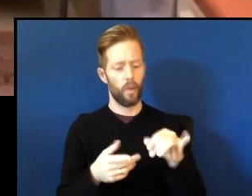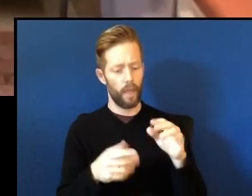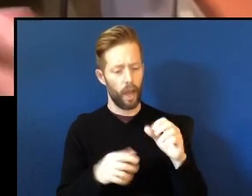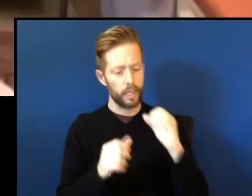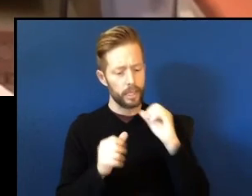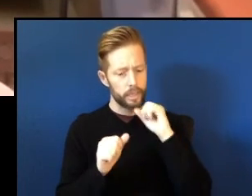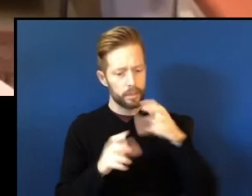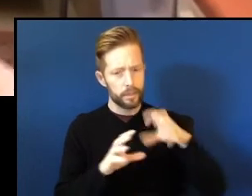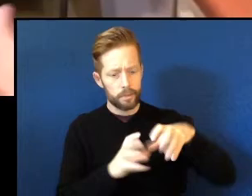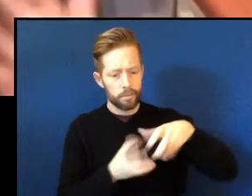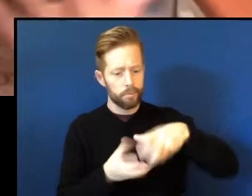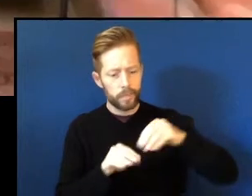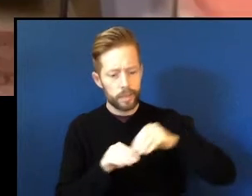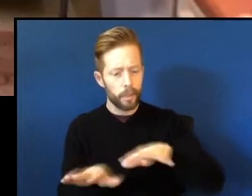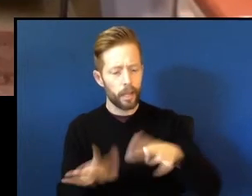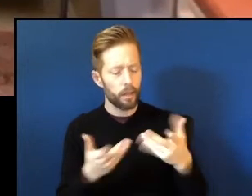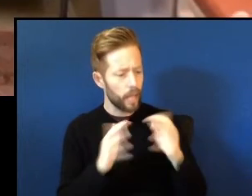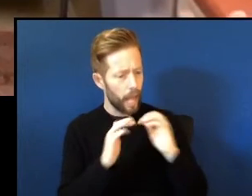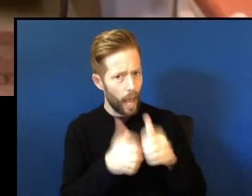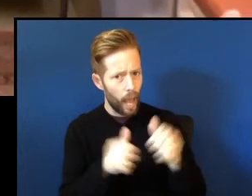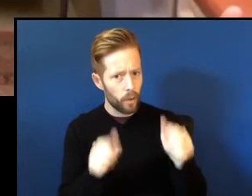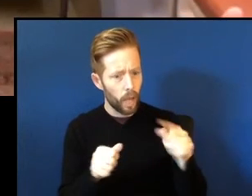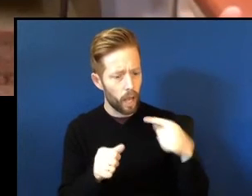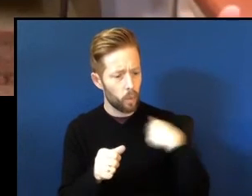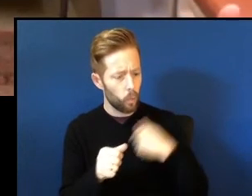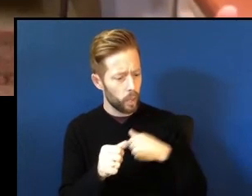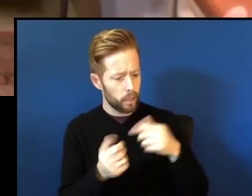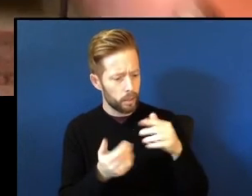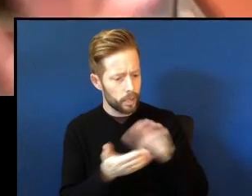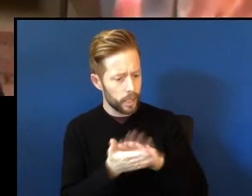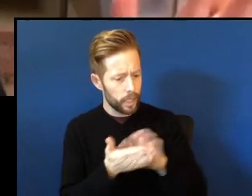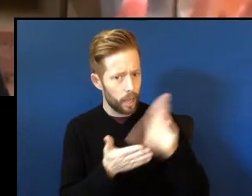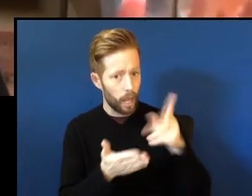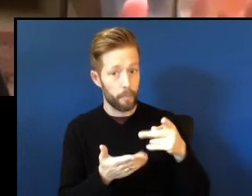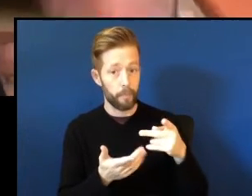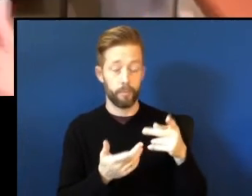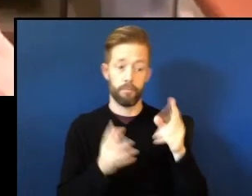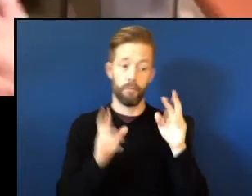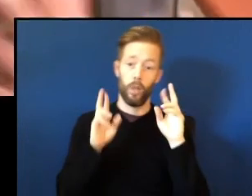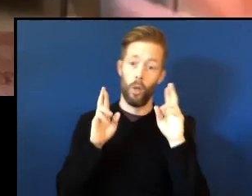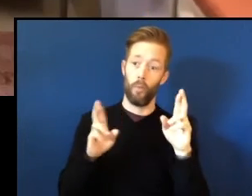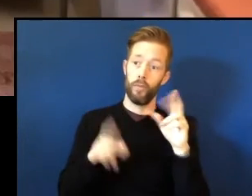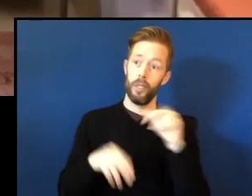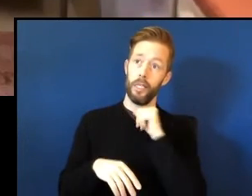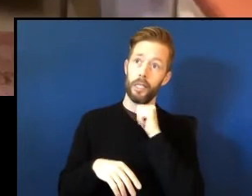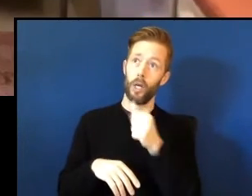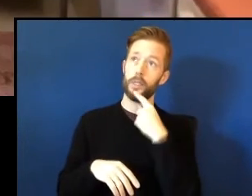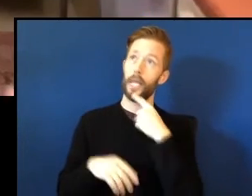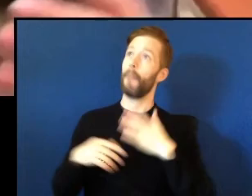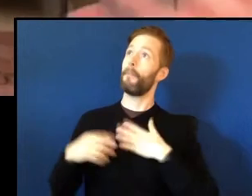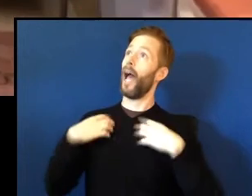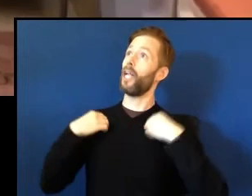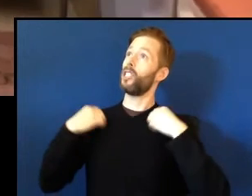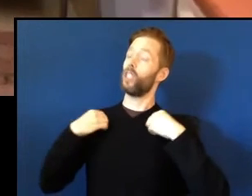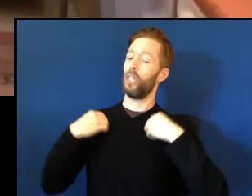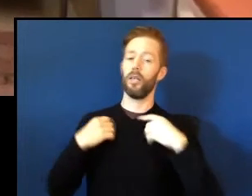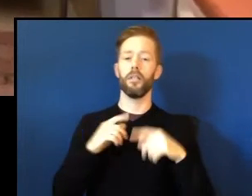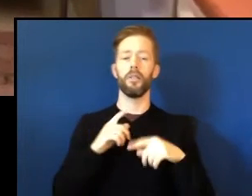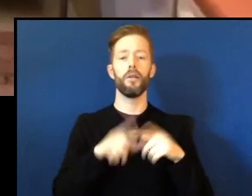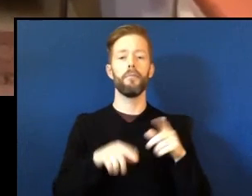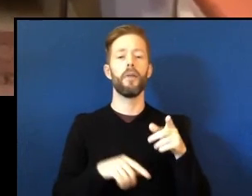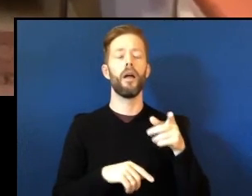this spill? And they say, hopefully not my shirt, but that's what my kids would say. If they say we can use